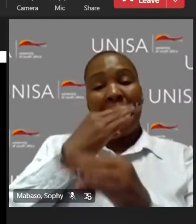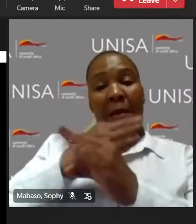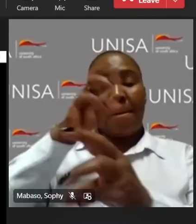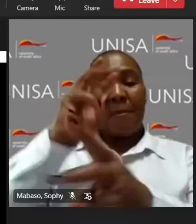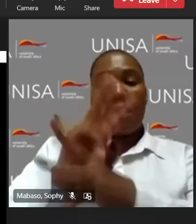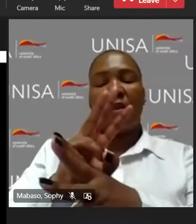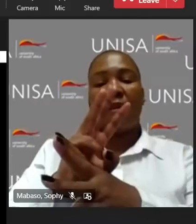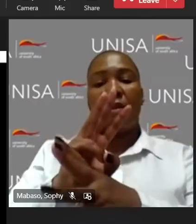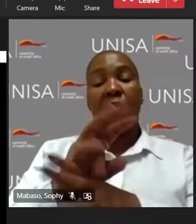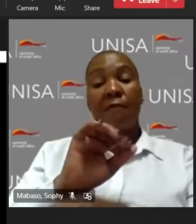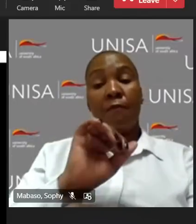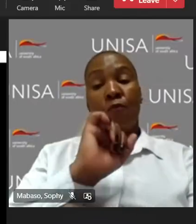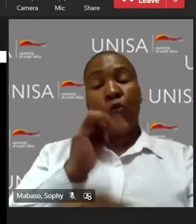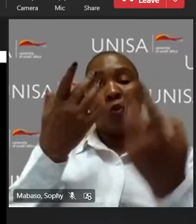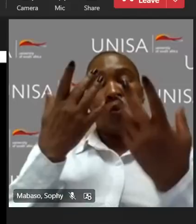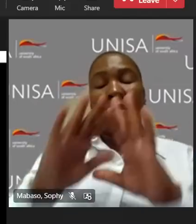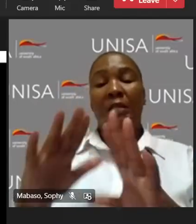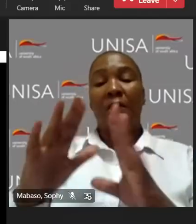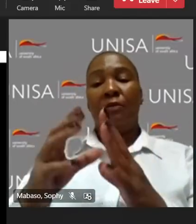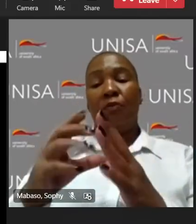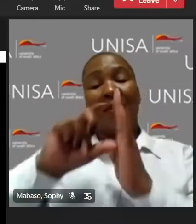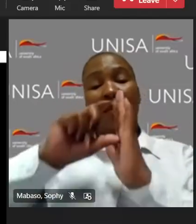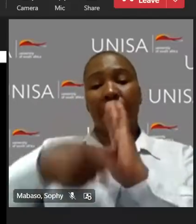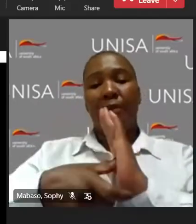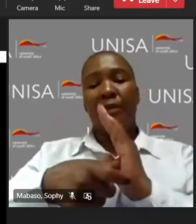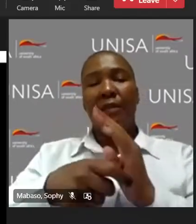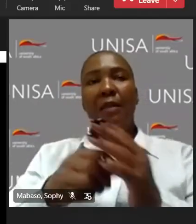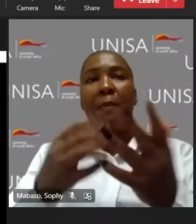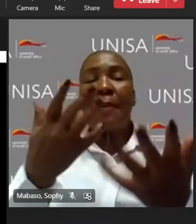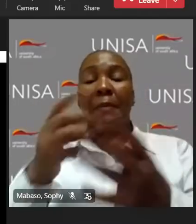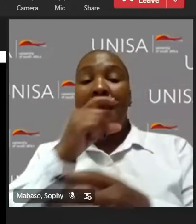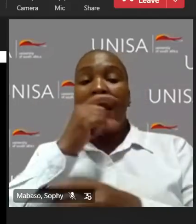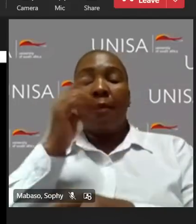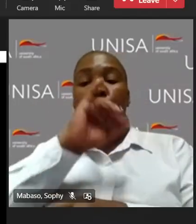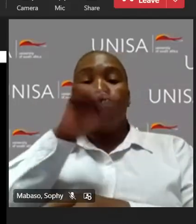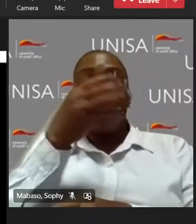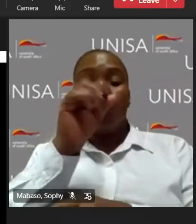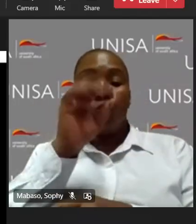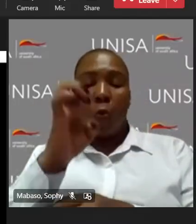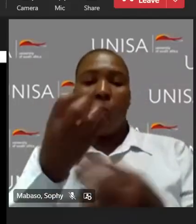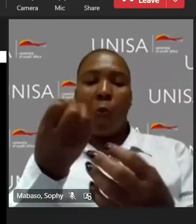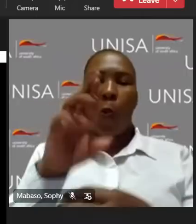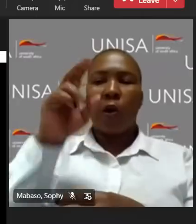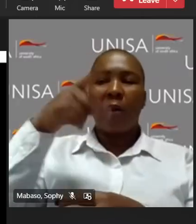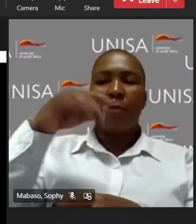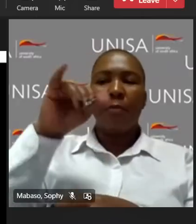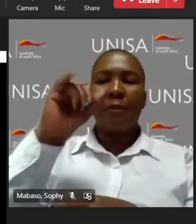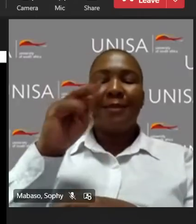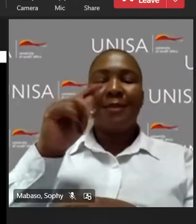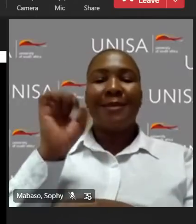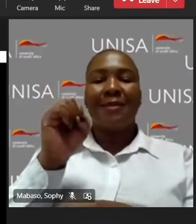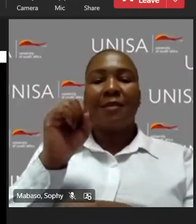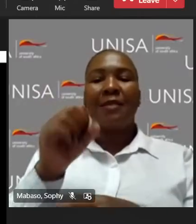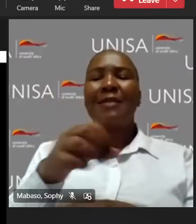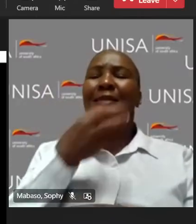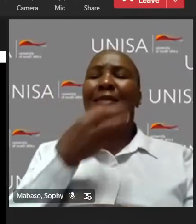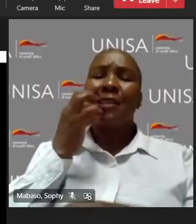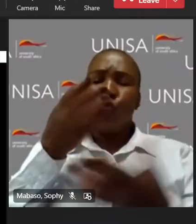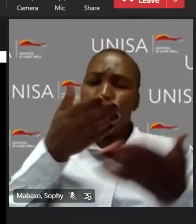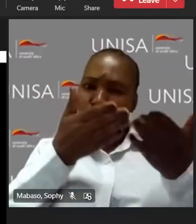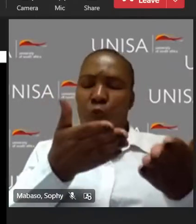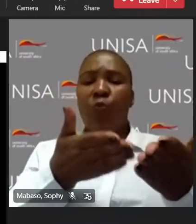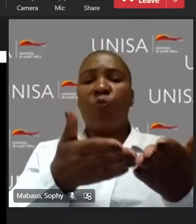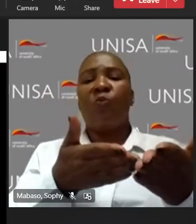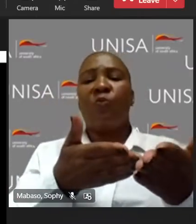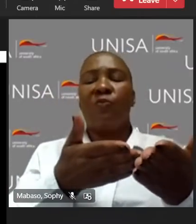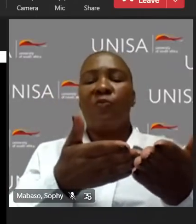your fellow student with a disability, the name is Joe or the name is Pintias, please address the student as Pintias